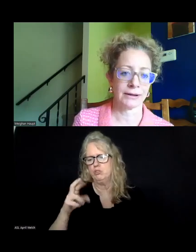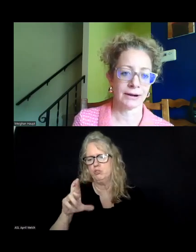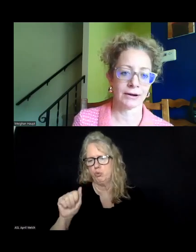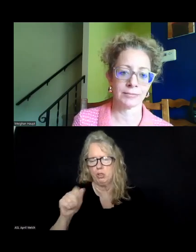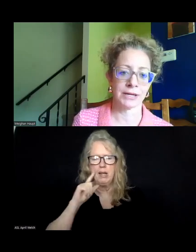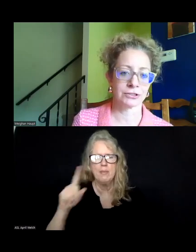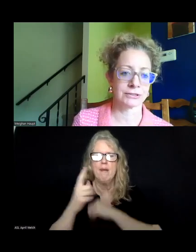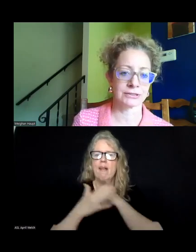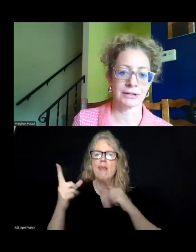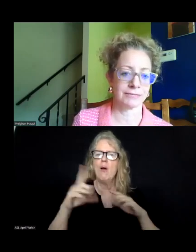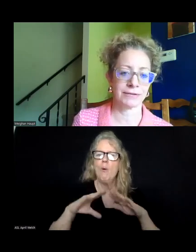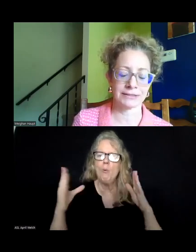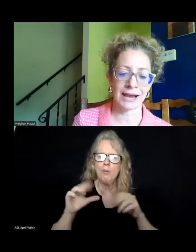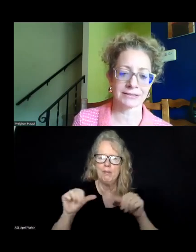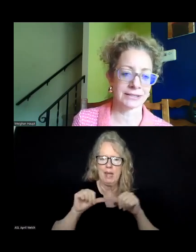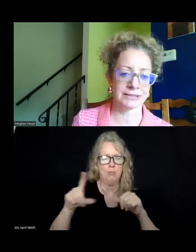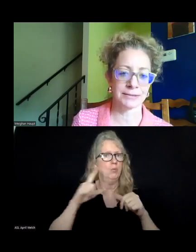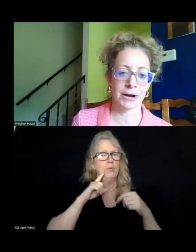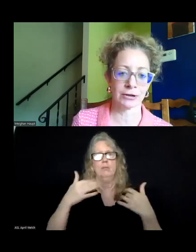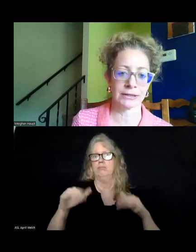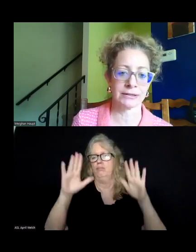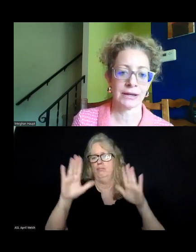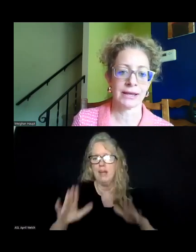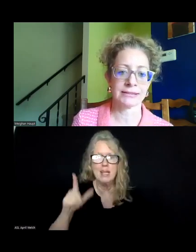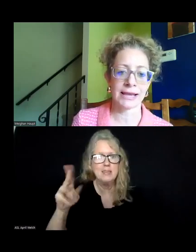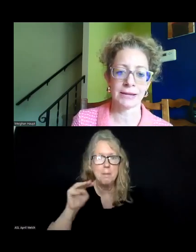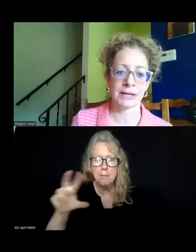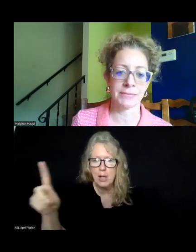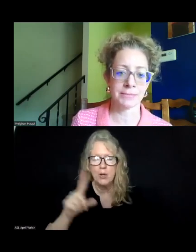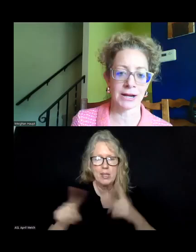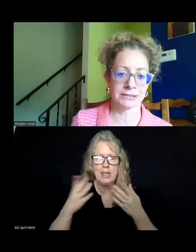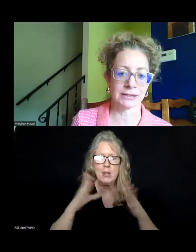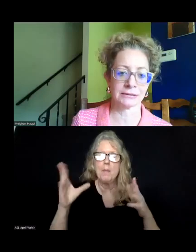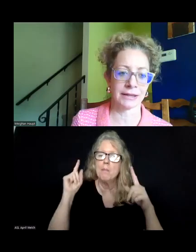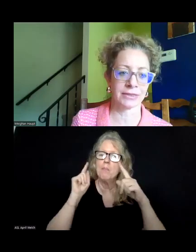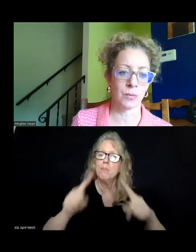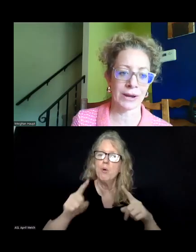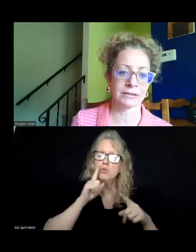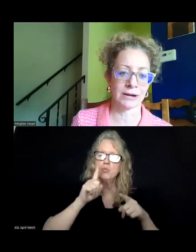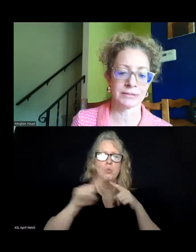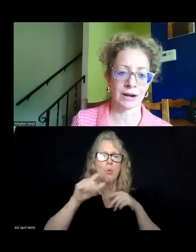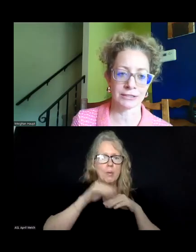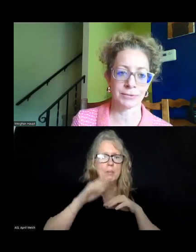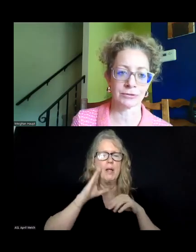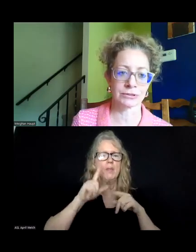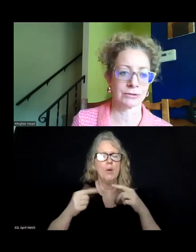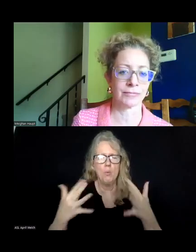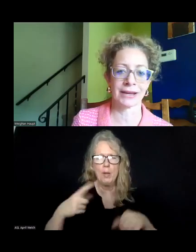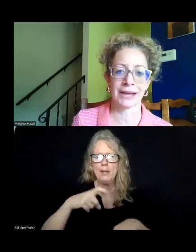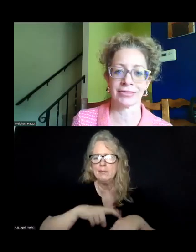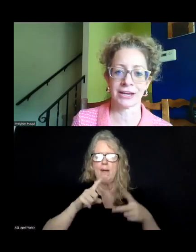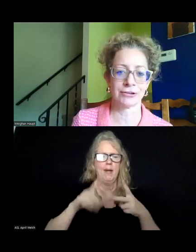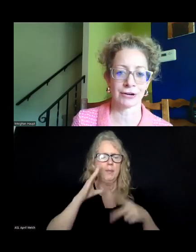opened. It's just fantastic. It's in Maryland, and it's aimed at minimizing lengthy wait times at hospitals.